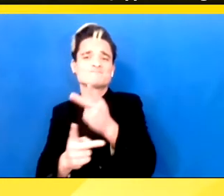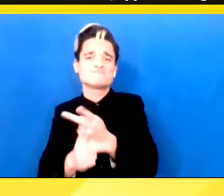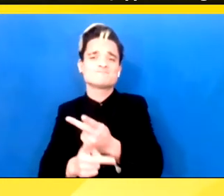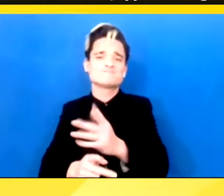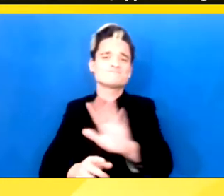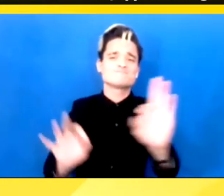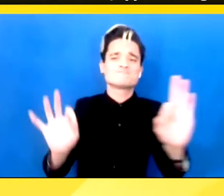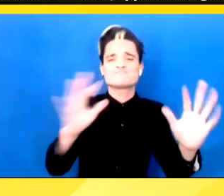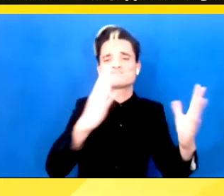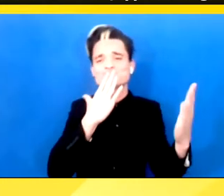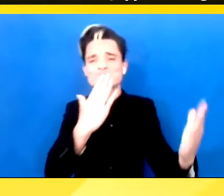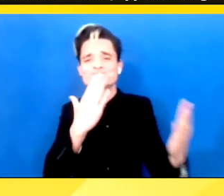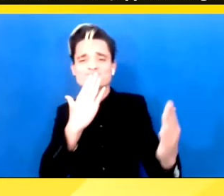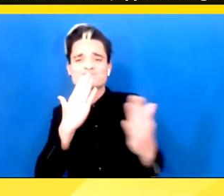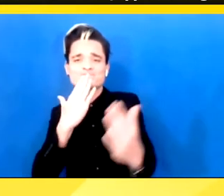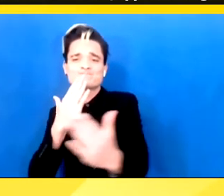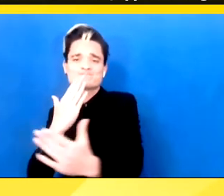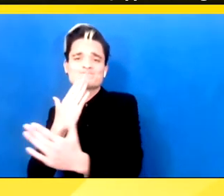all so much.